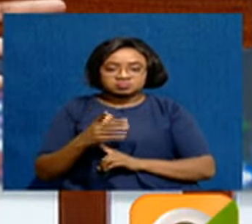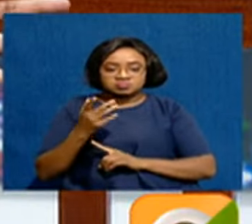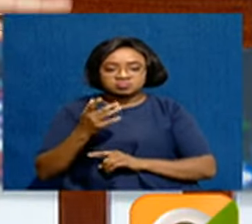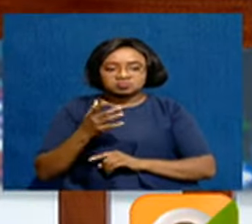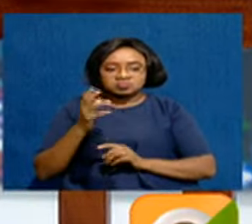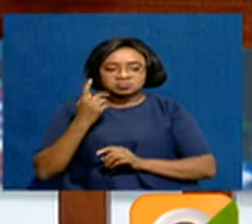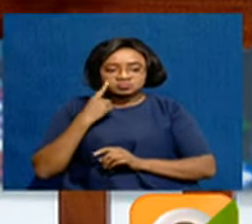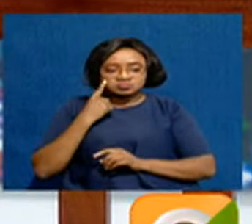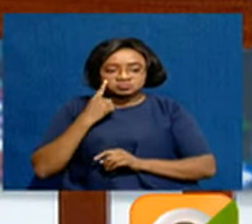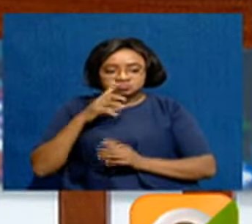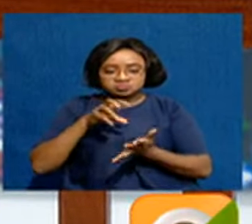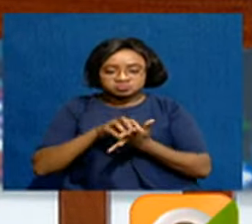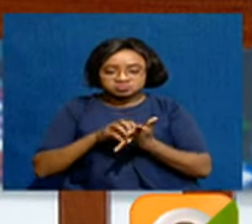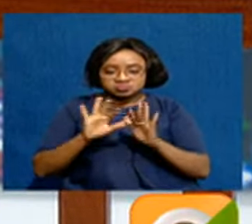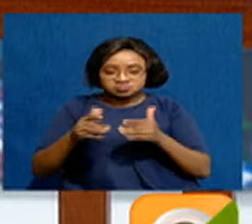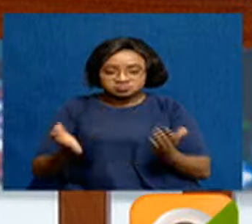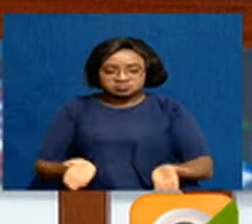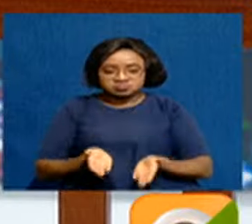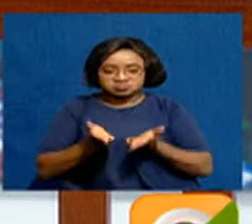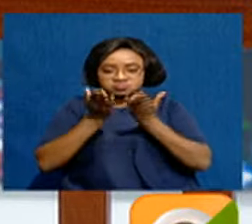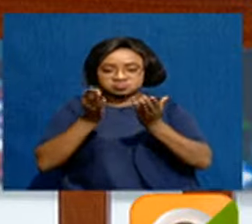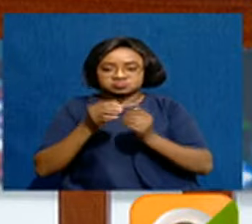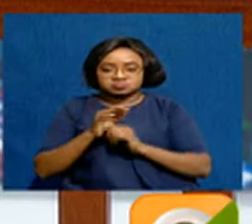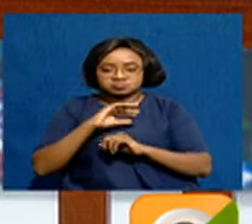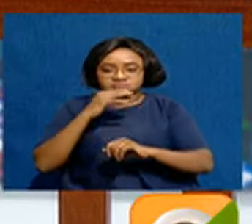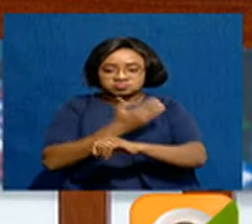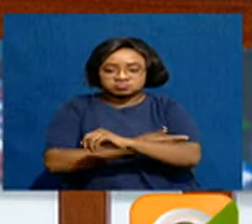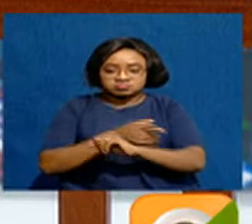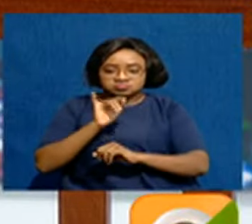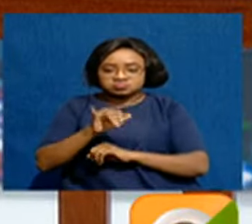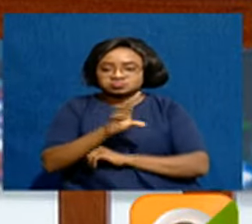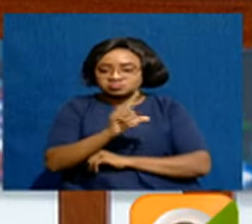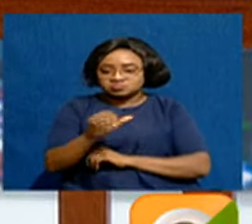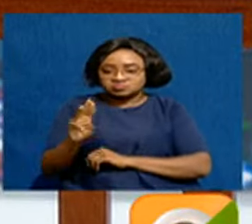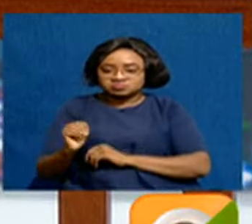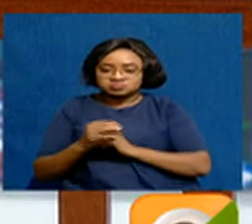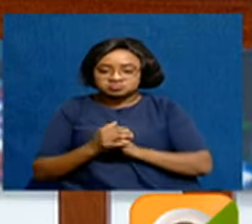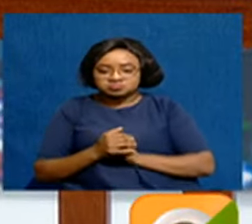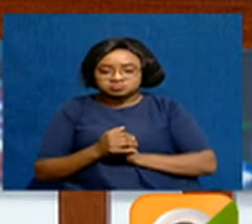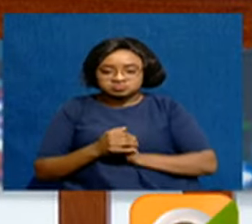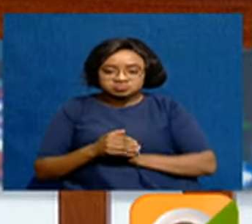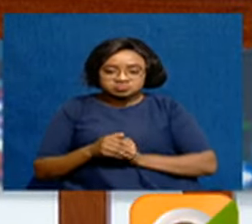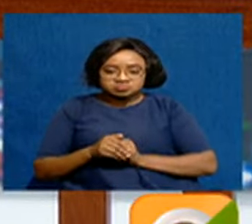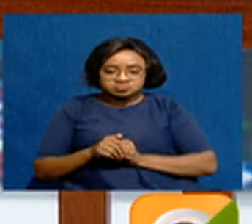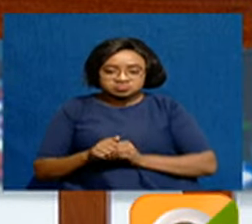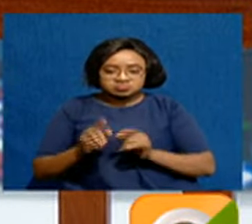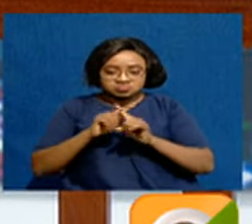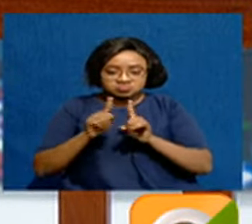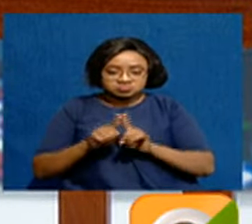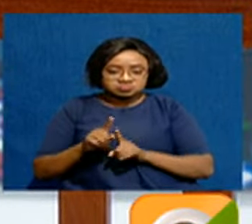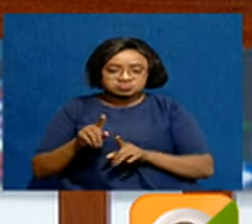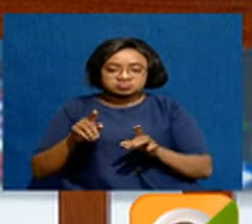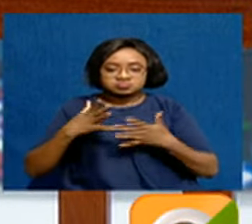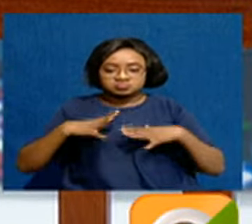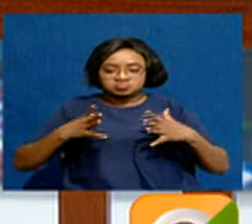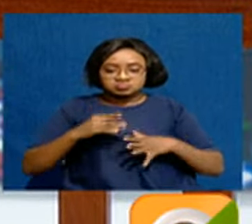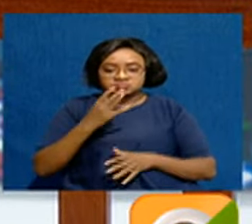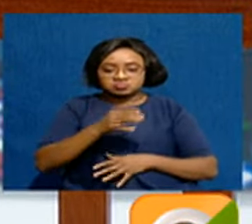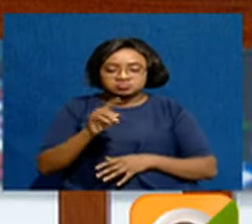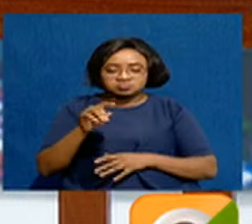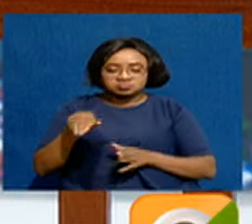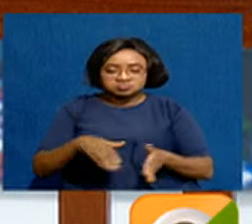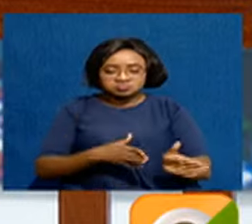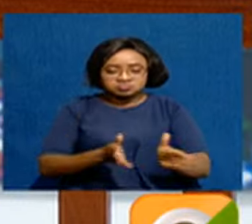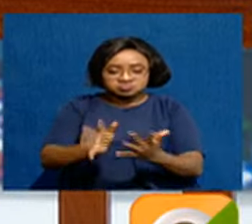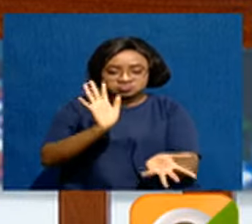they can increase the capacity of the current dams. But as the people of Tana River, with that very unfortunate,